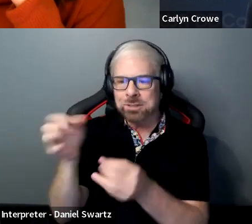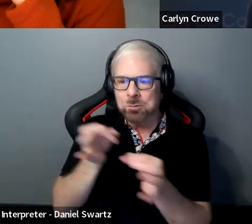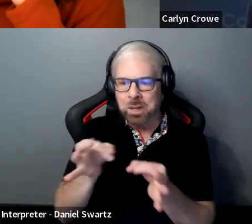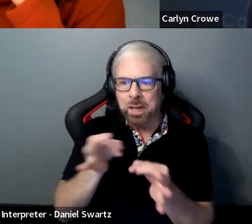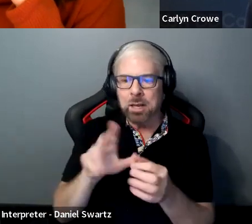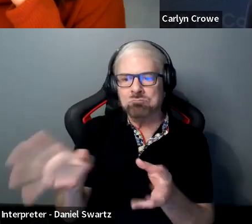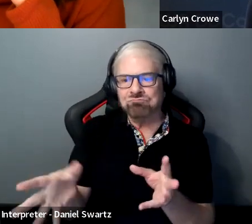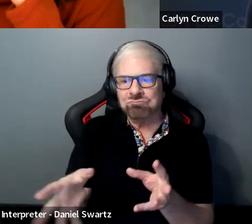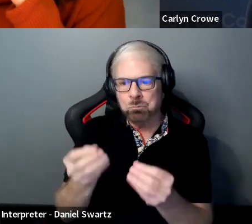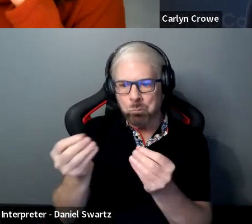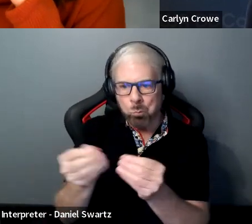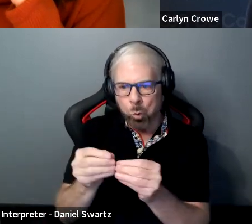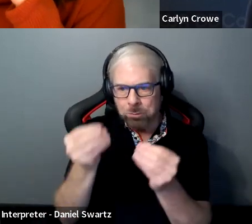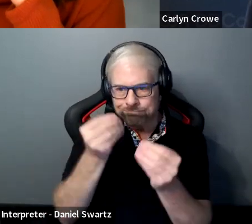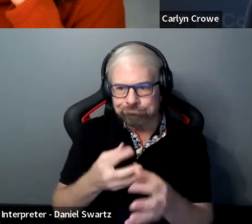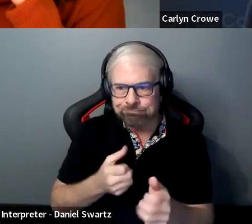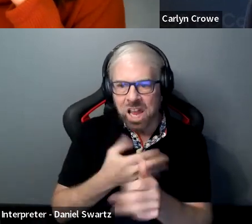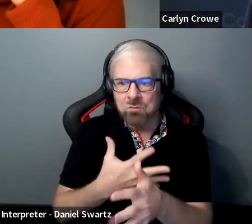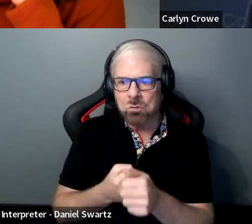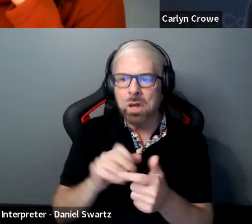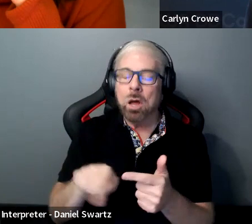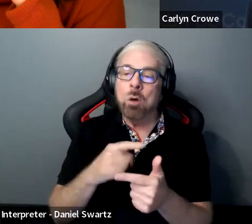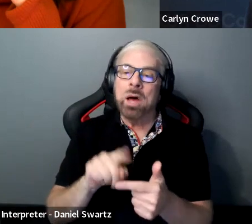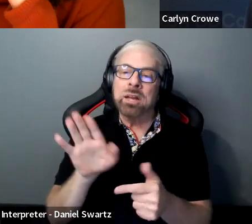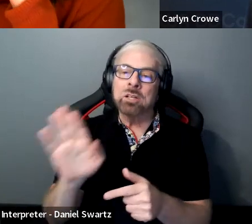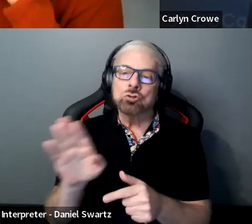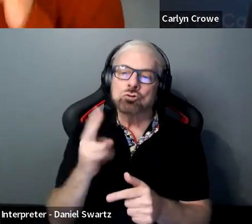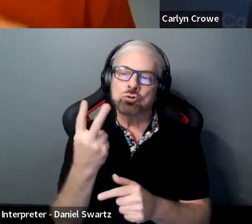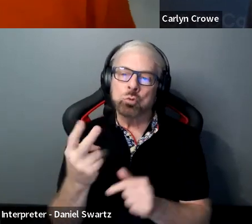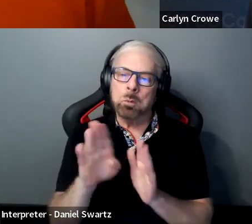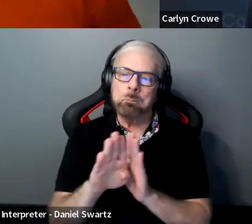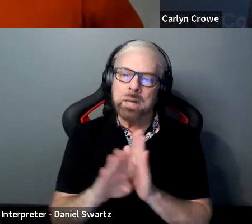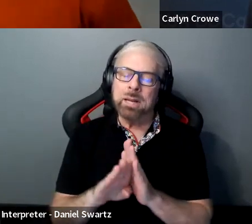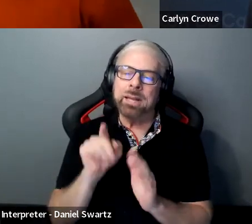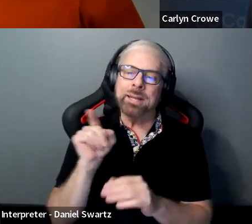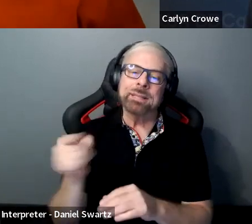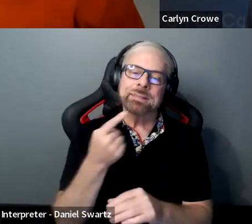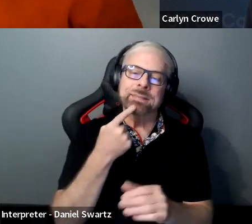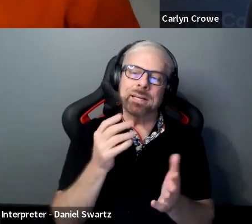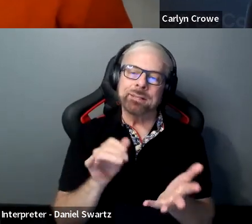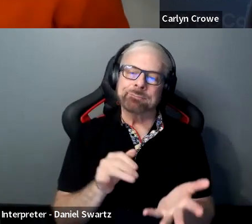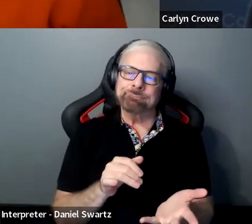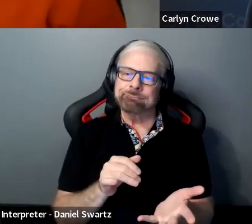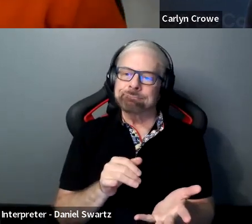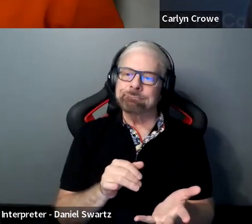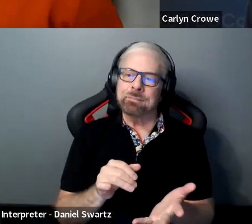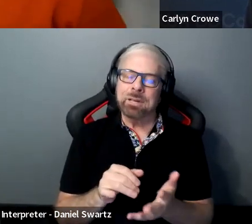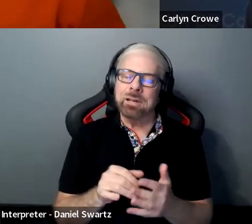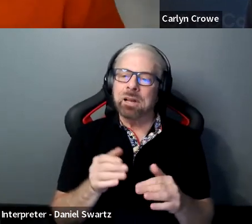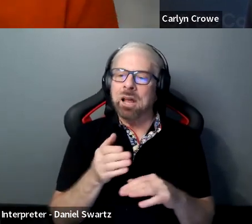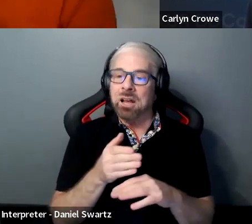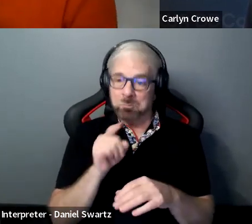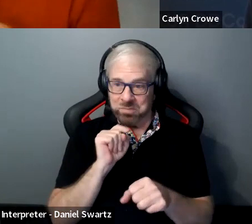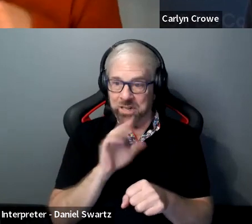that Amy just talked about. And he said that after being